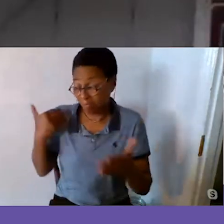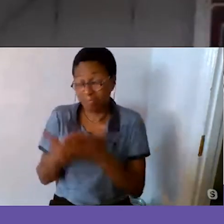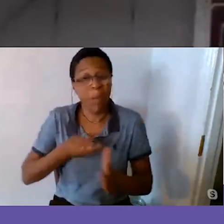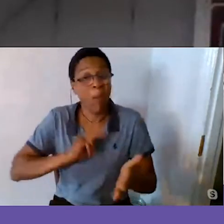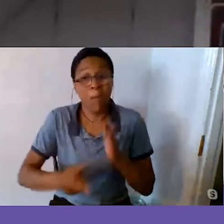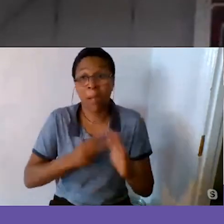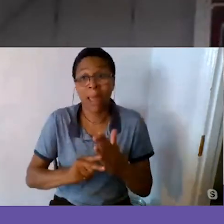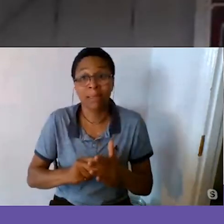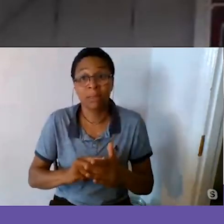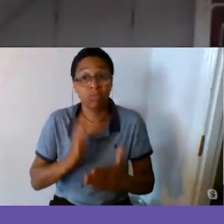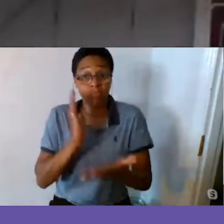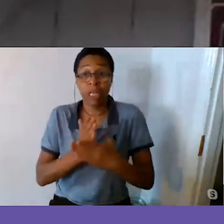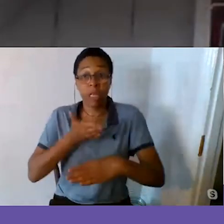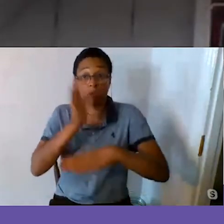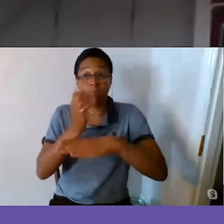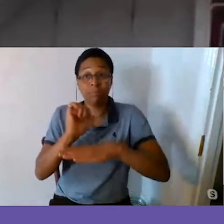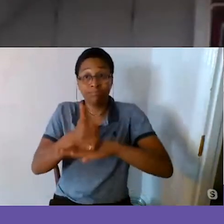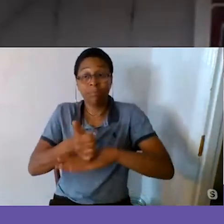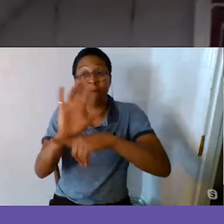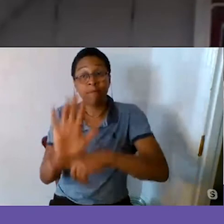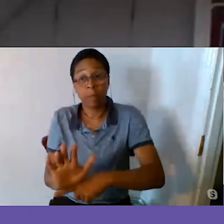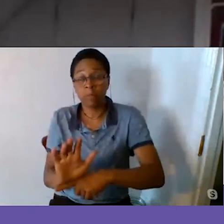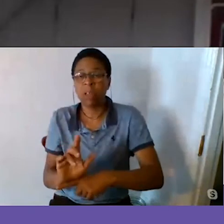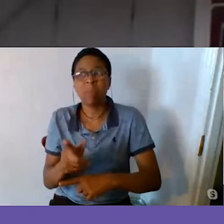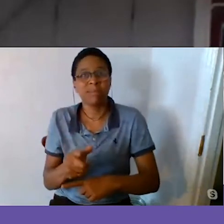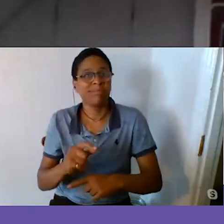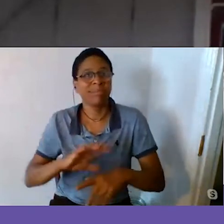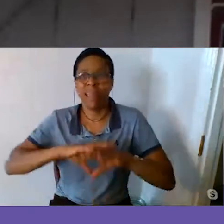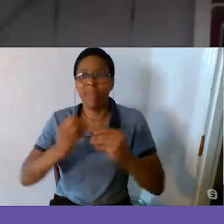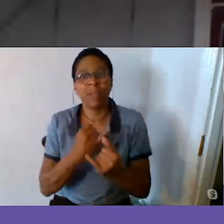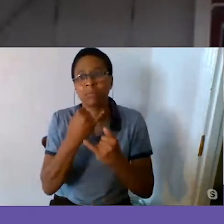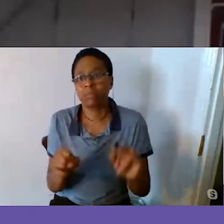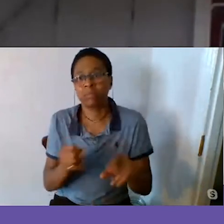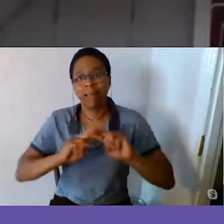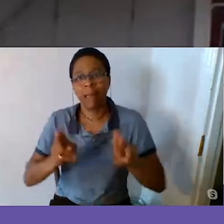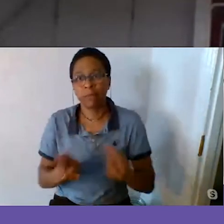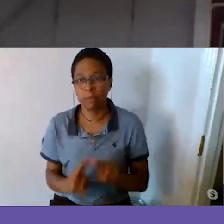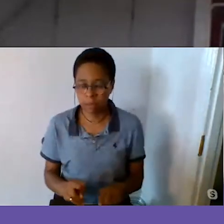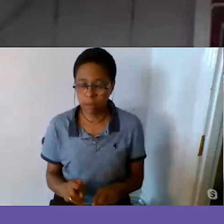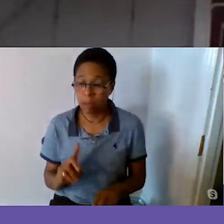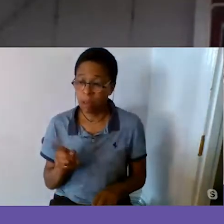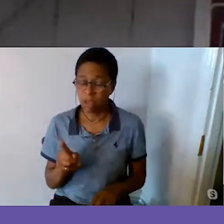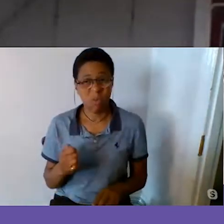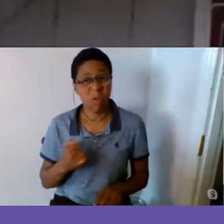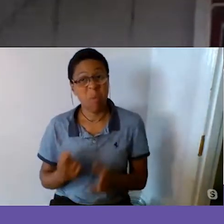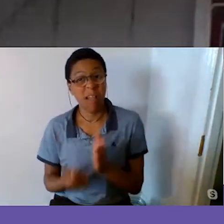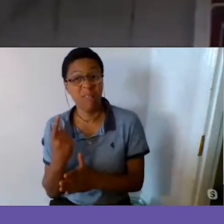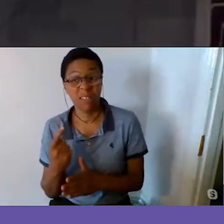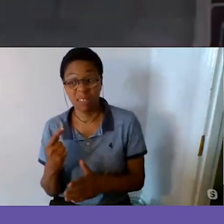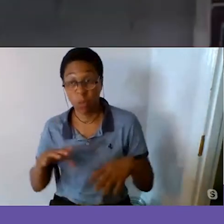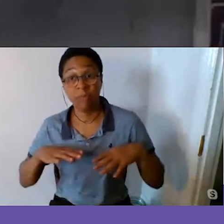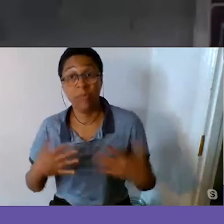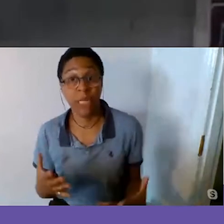And it just, yeah, and it was really successful. And I think it was great how even though these events I was doing were free and like all of this,